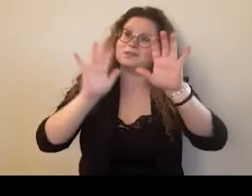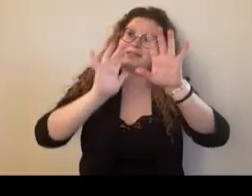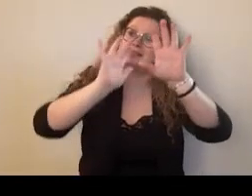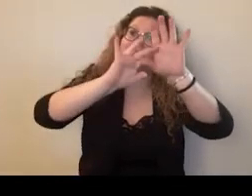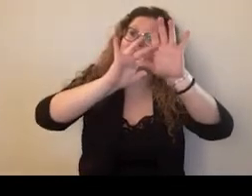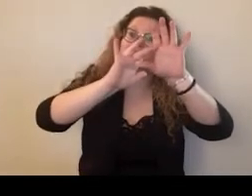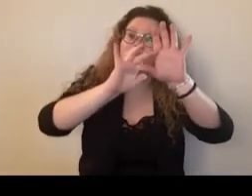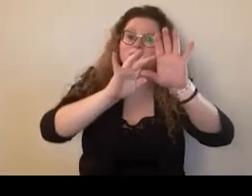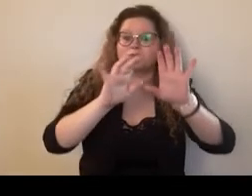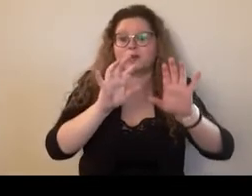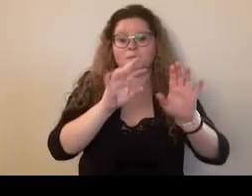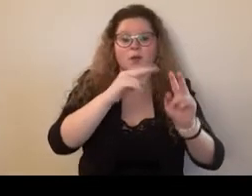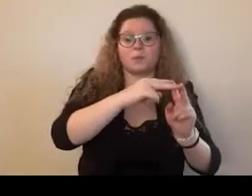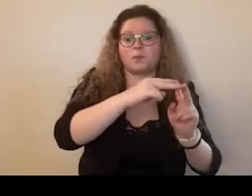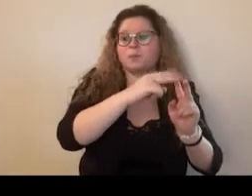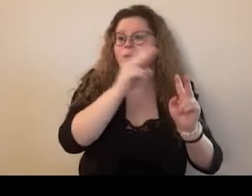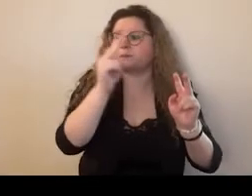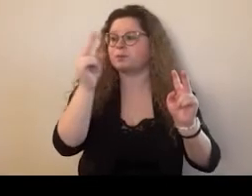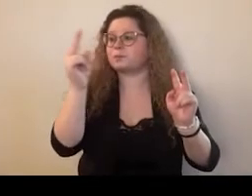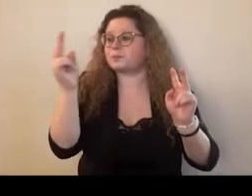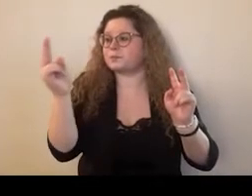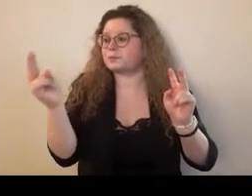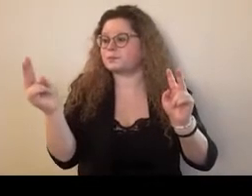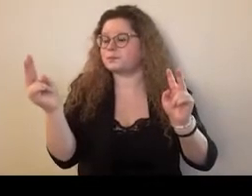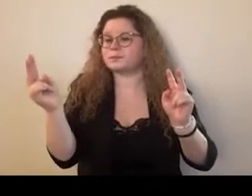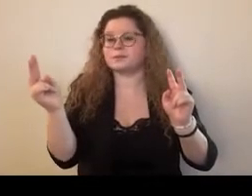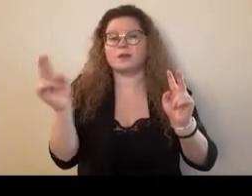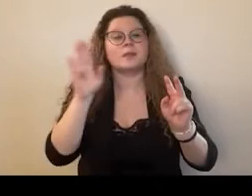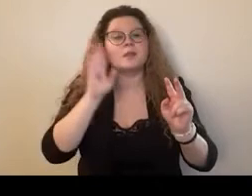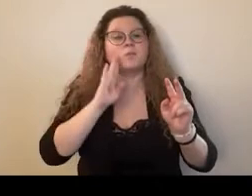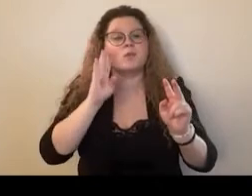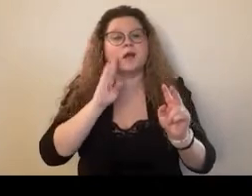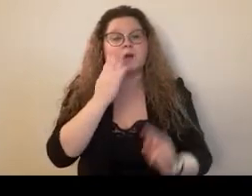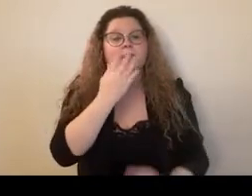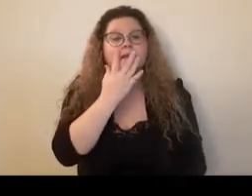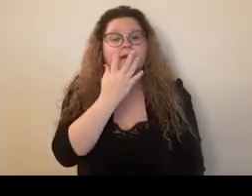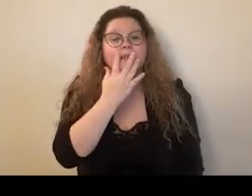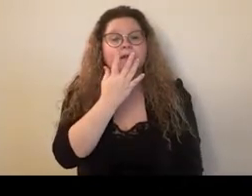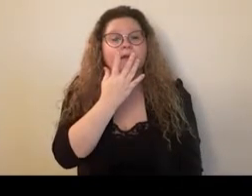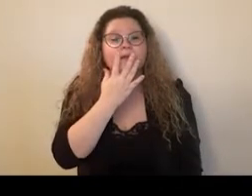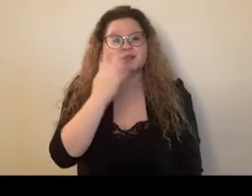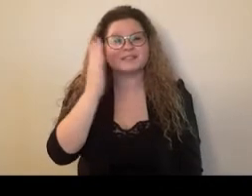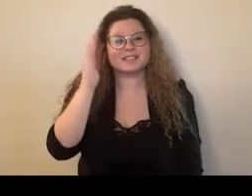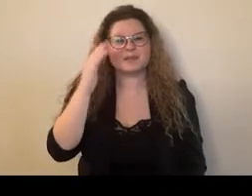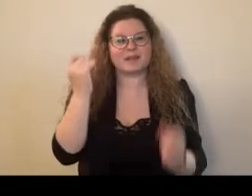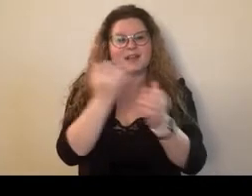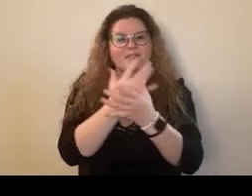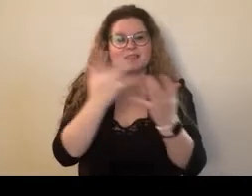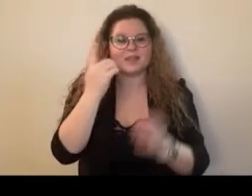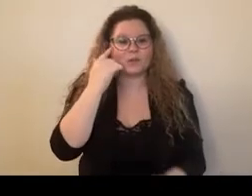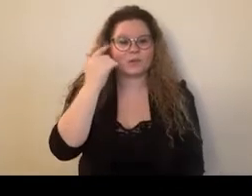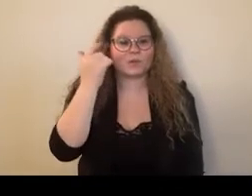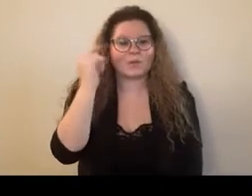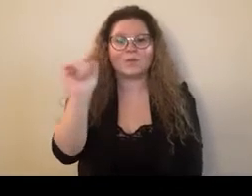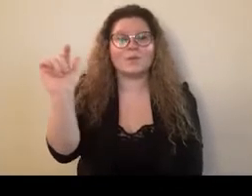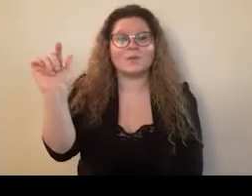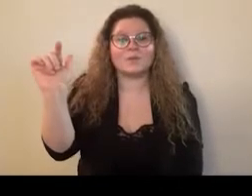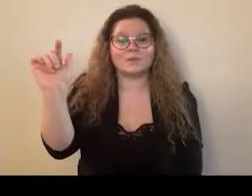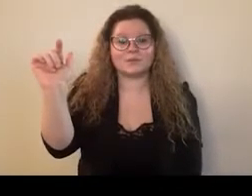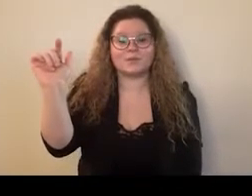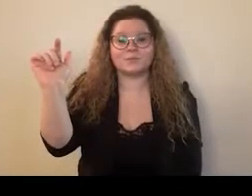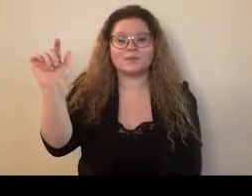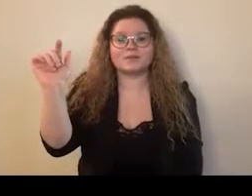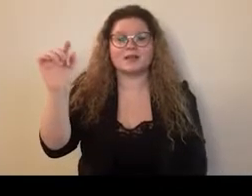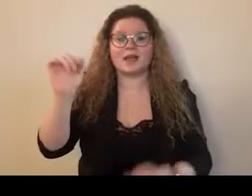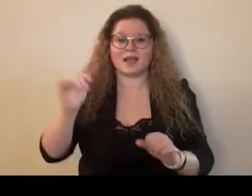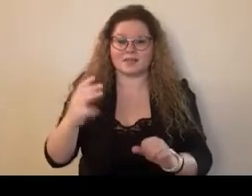the right to the left. The sepia colour of the image makes everything golden, including the white truck that's going